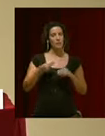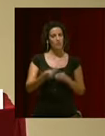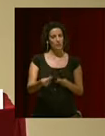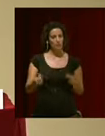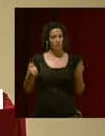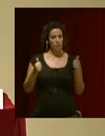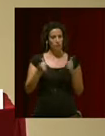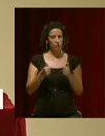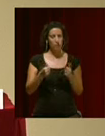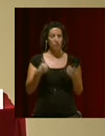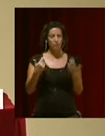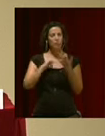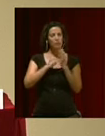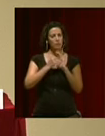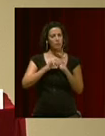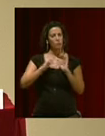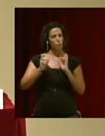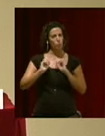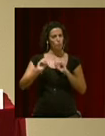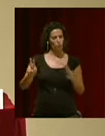now regarding the